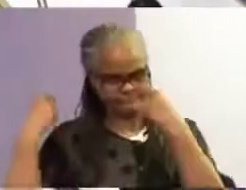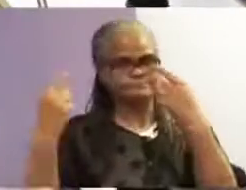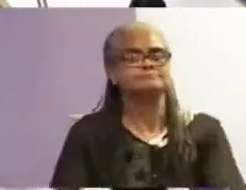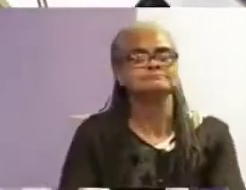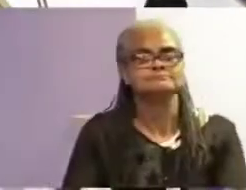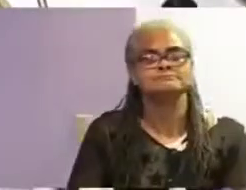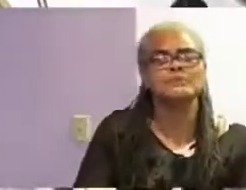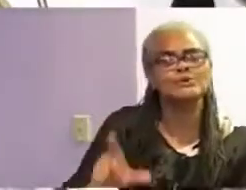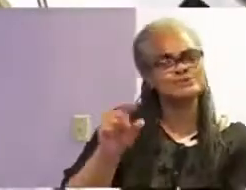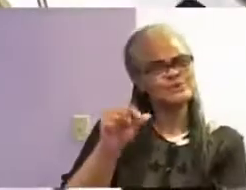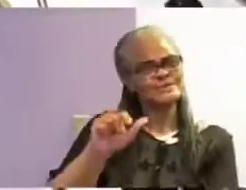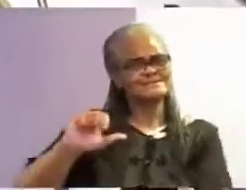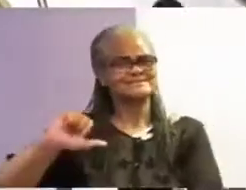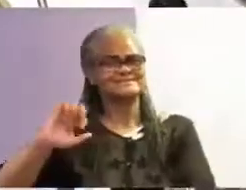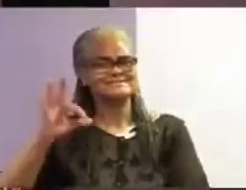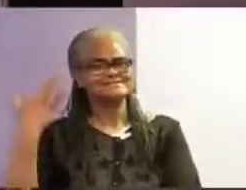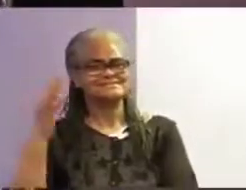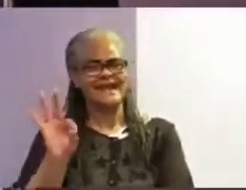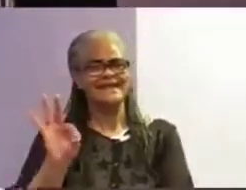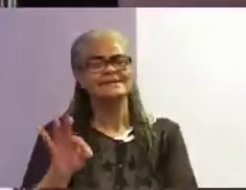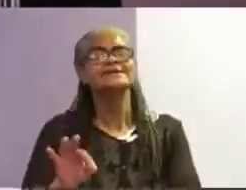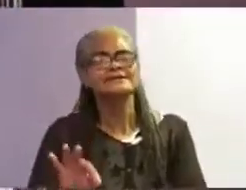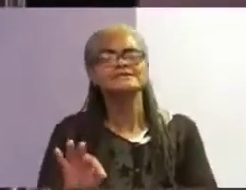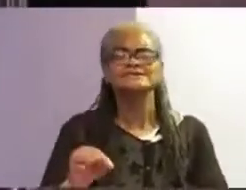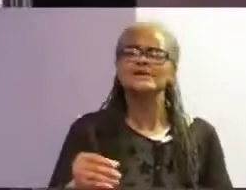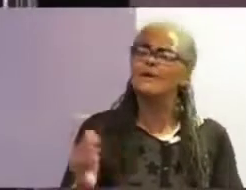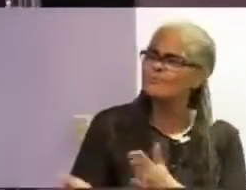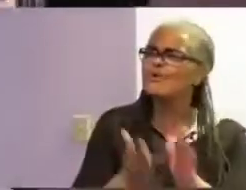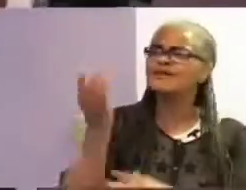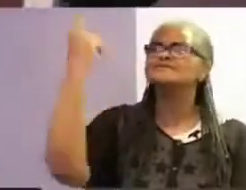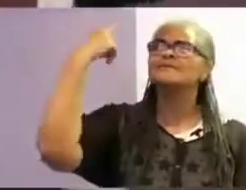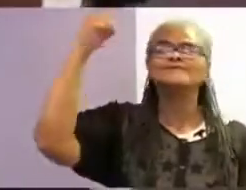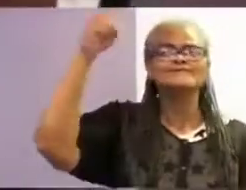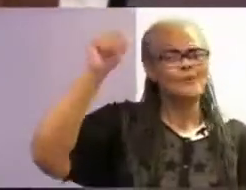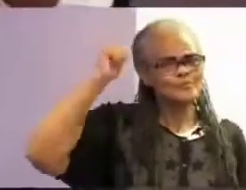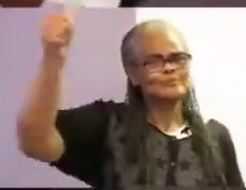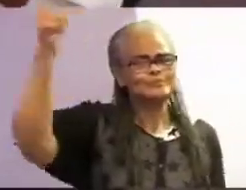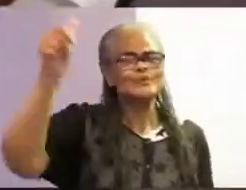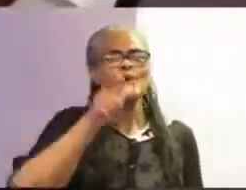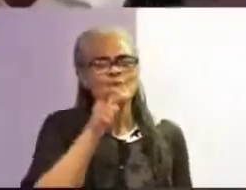2019, somebody praise him for when you didn't.